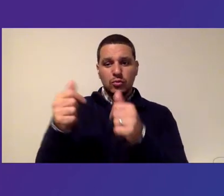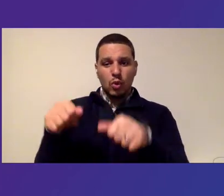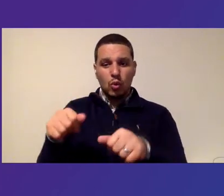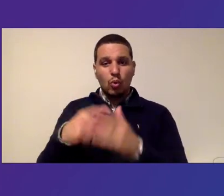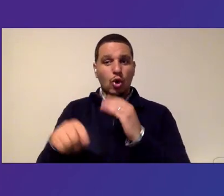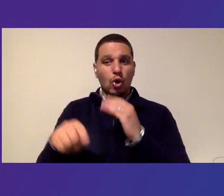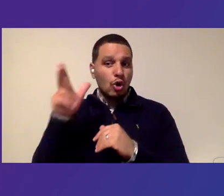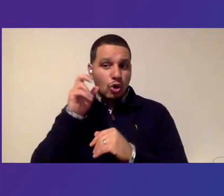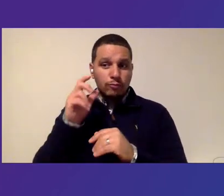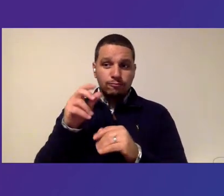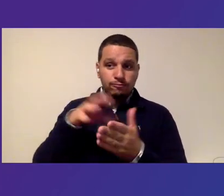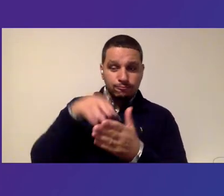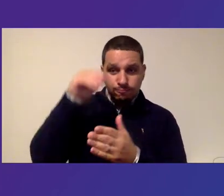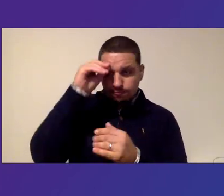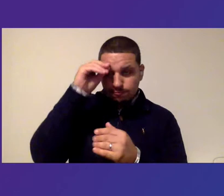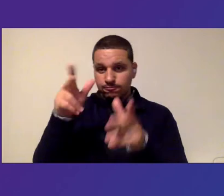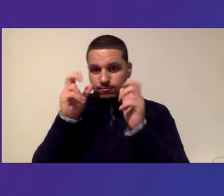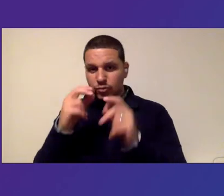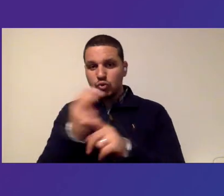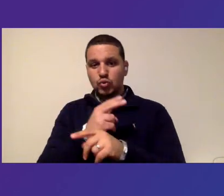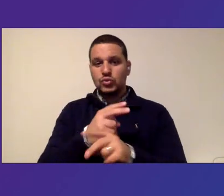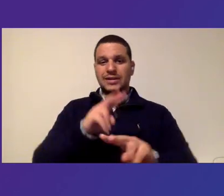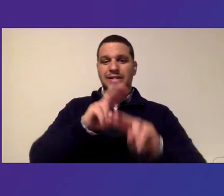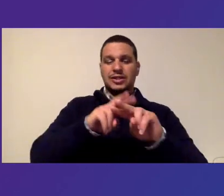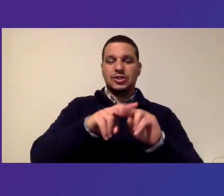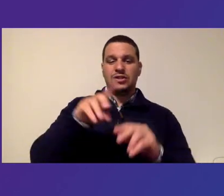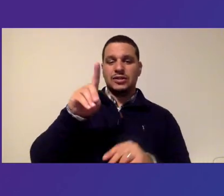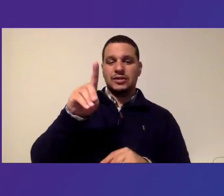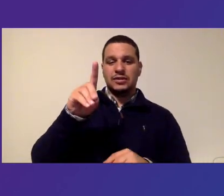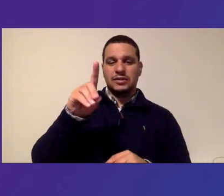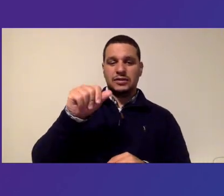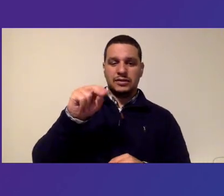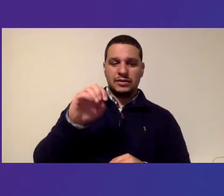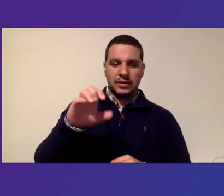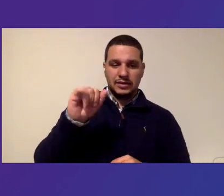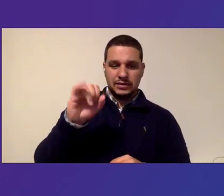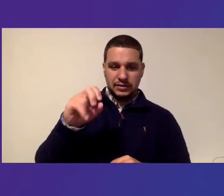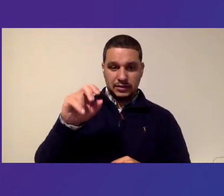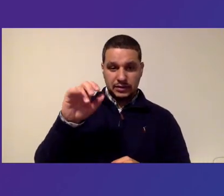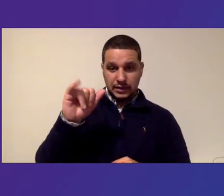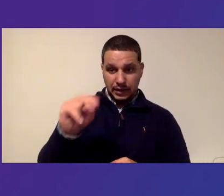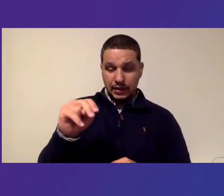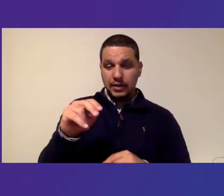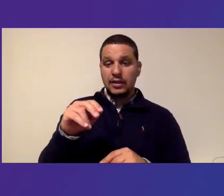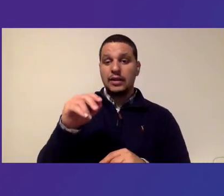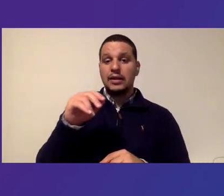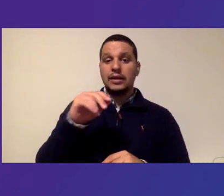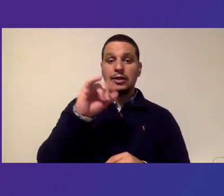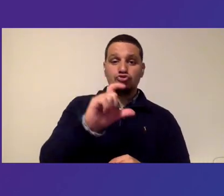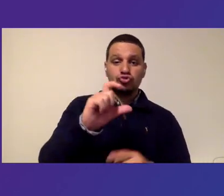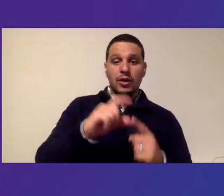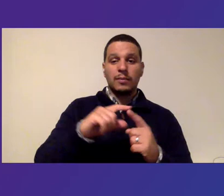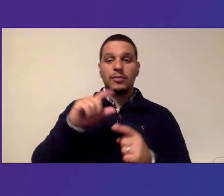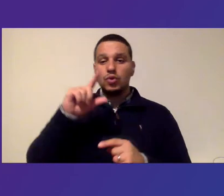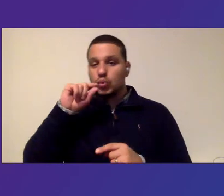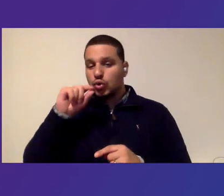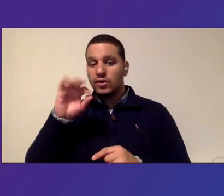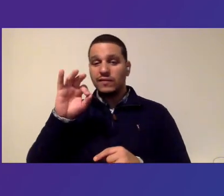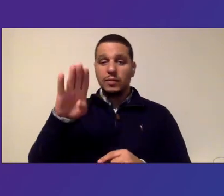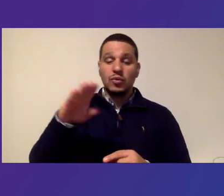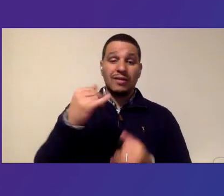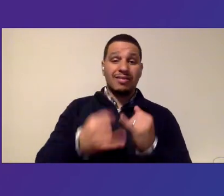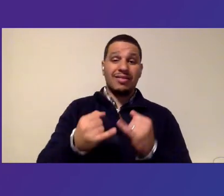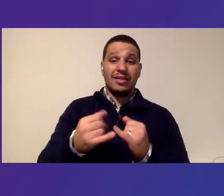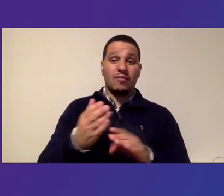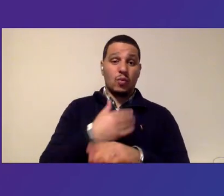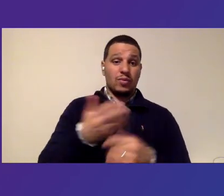heard using the hashtag DanSimp. Check it out on Instagram, Twitter, and Facebook. And then lastly, before we go,